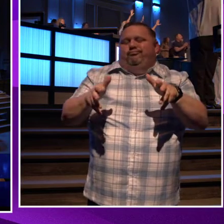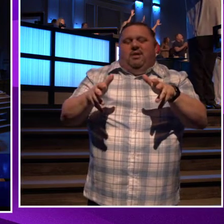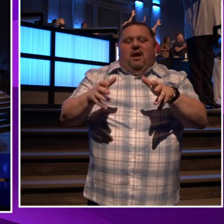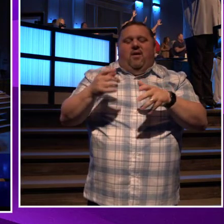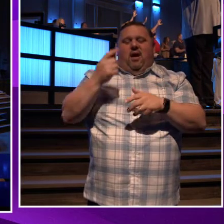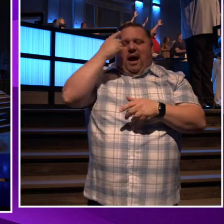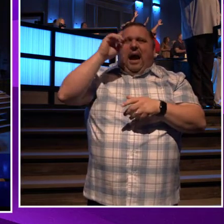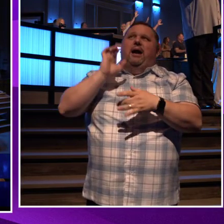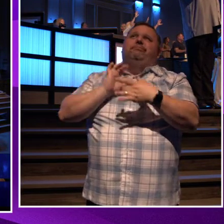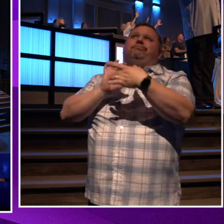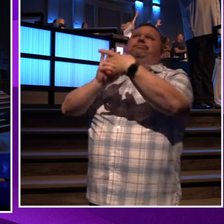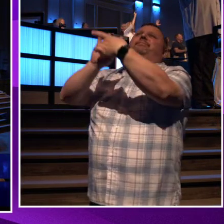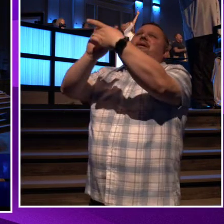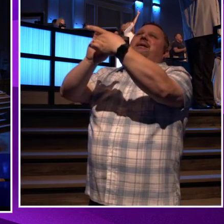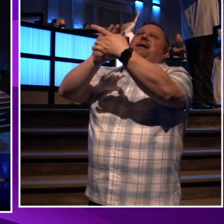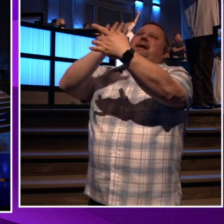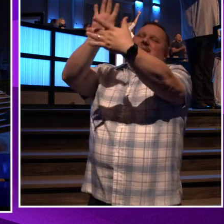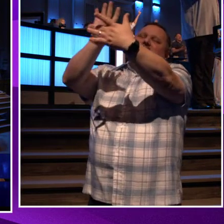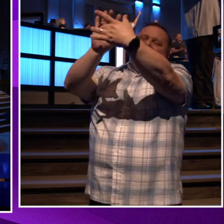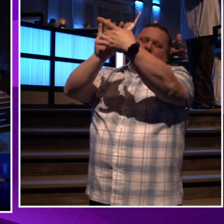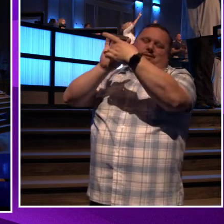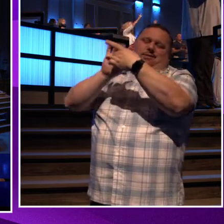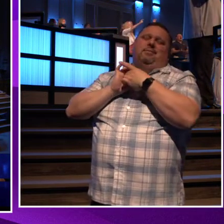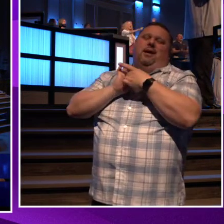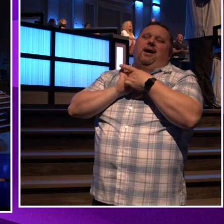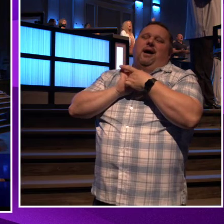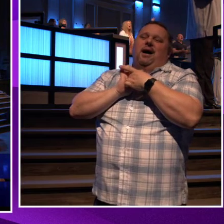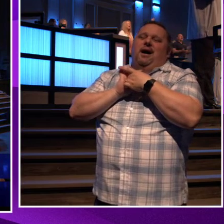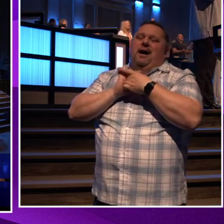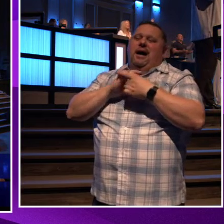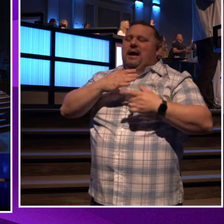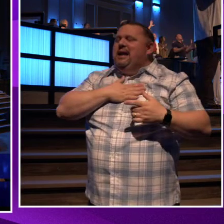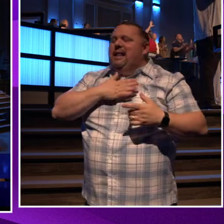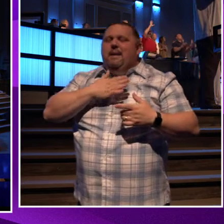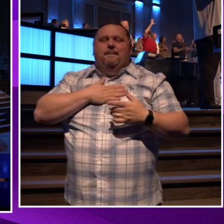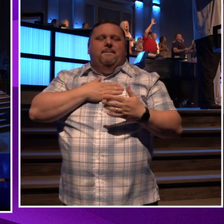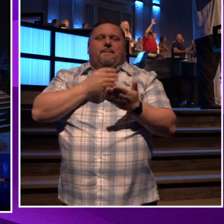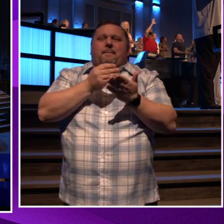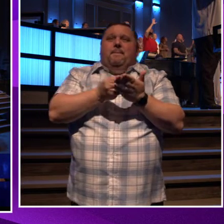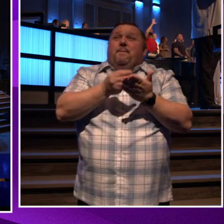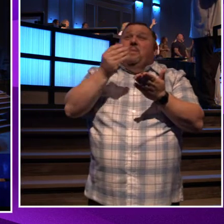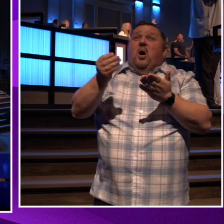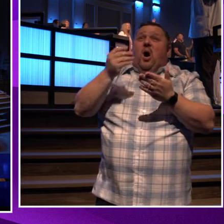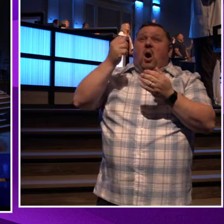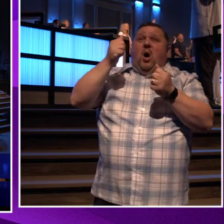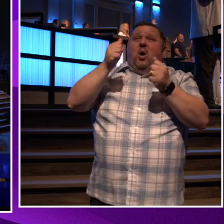Bye.